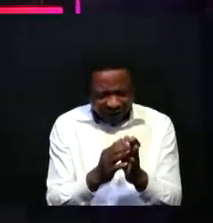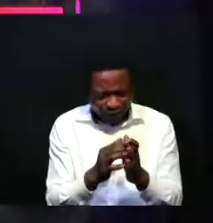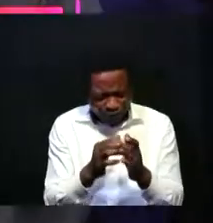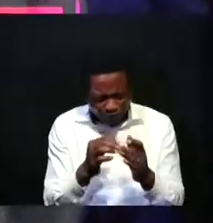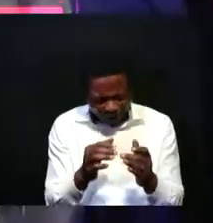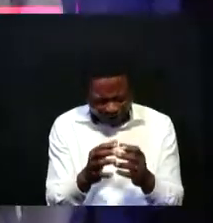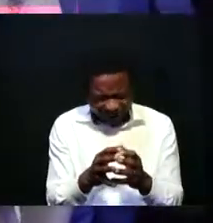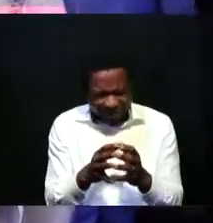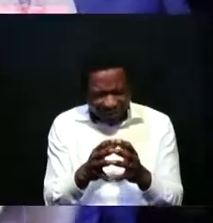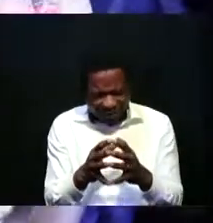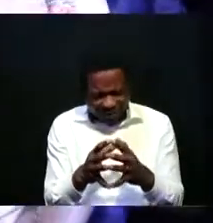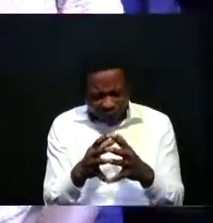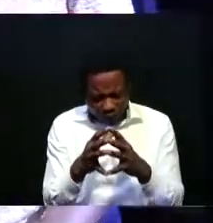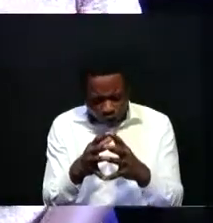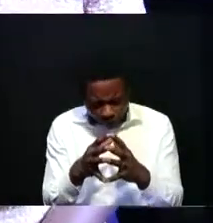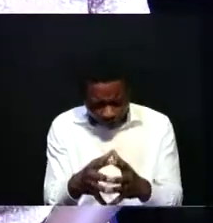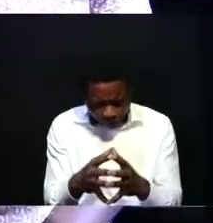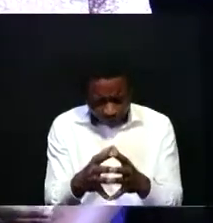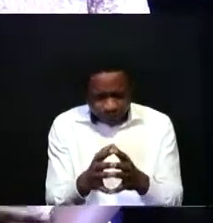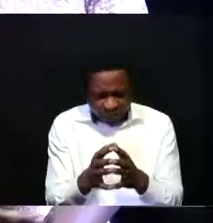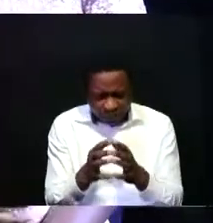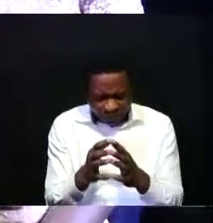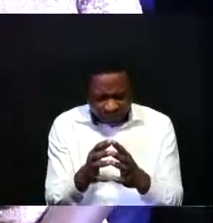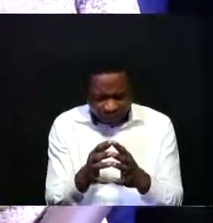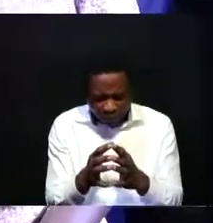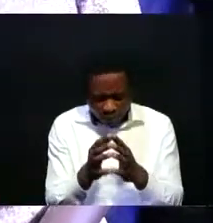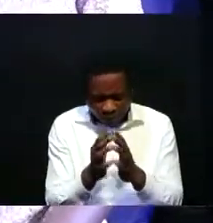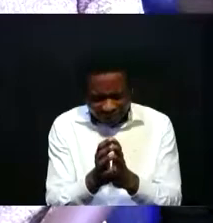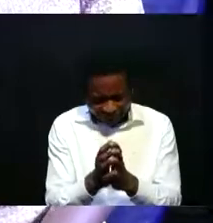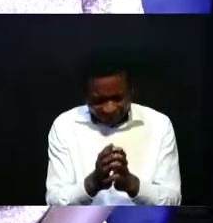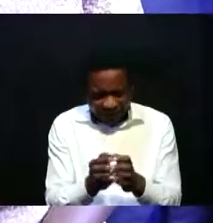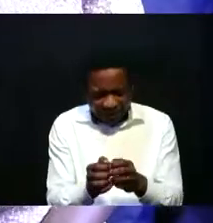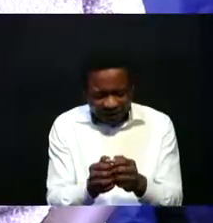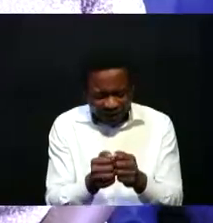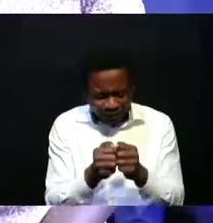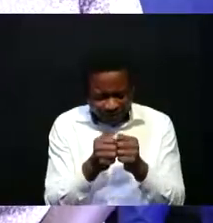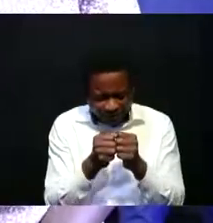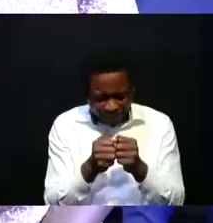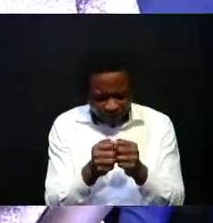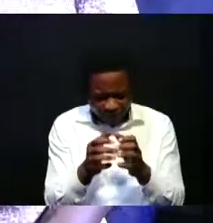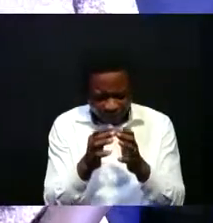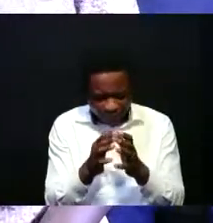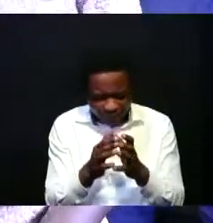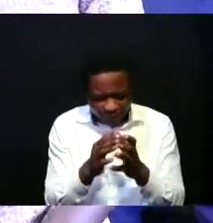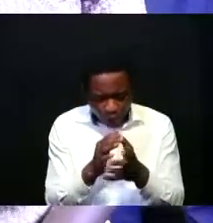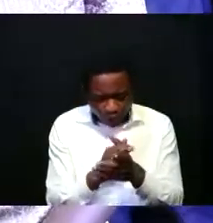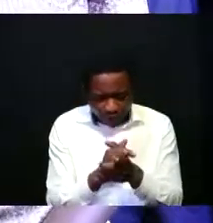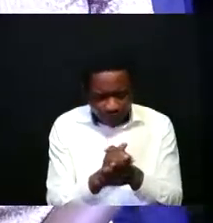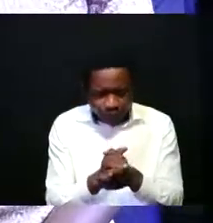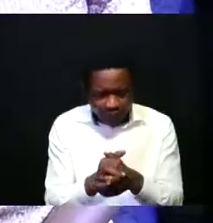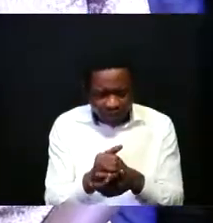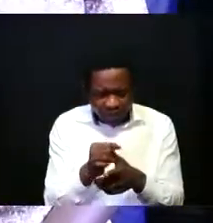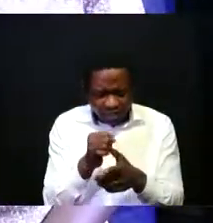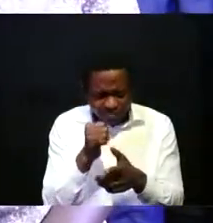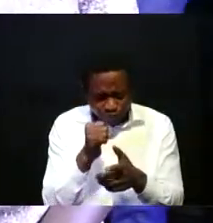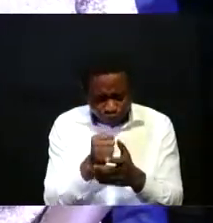Let the hearts of couples, O God, be turned to each other. Unite the hearts of our couples. Unite the